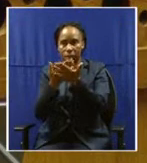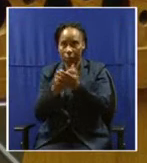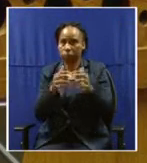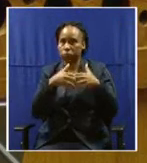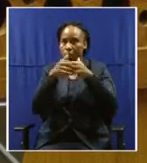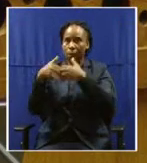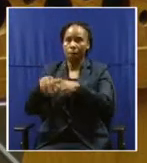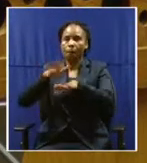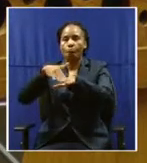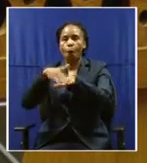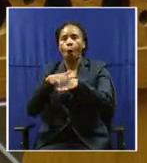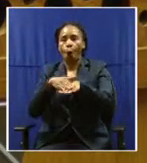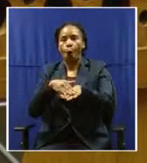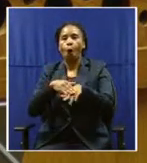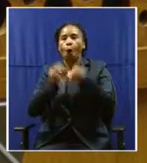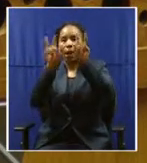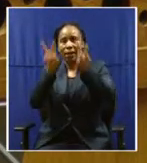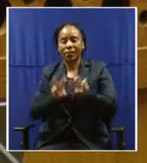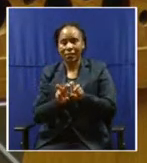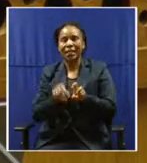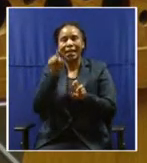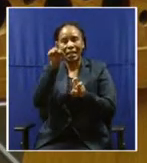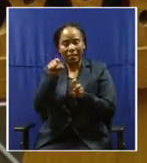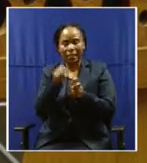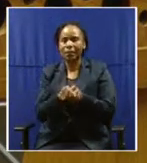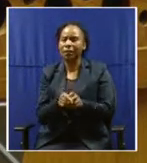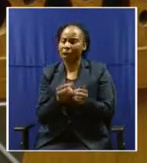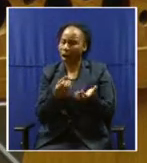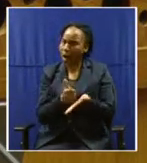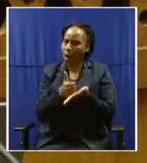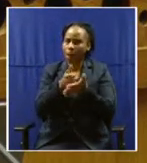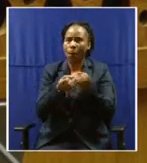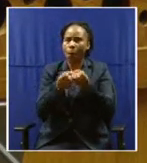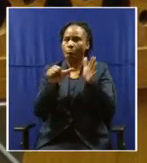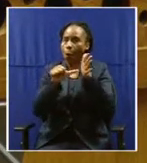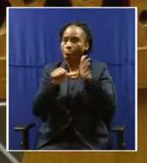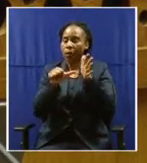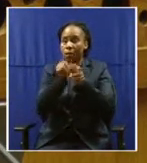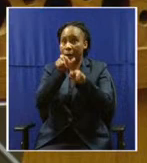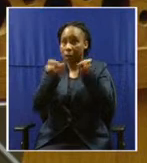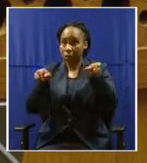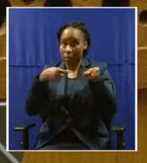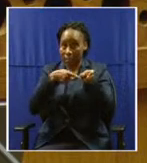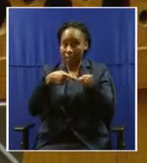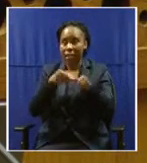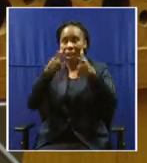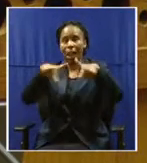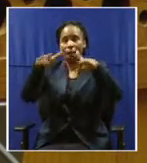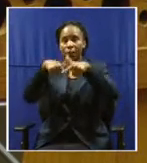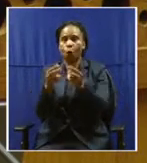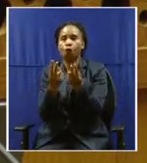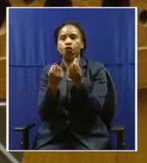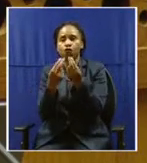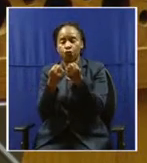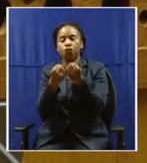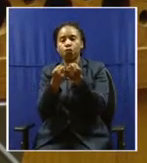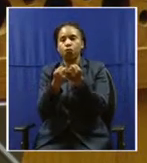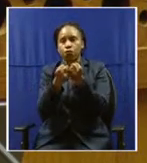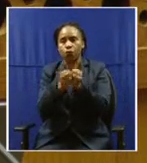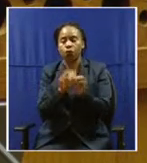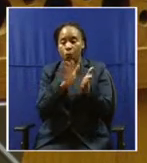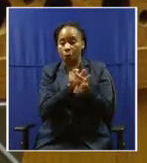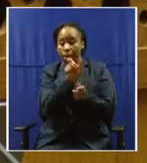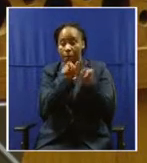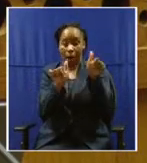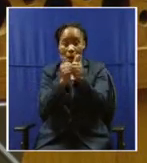will include consultation amongst key role players on the level at which the new threshold should be set and